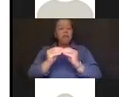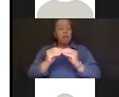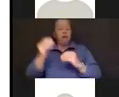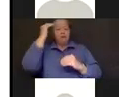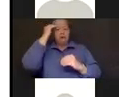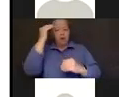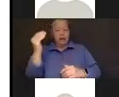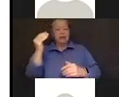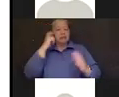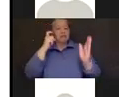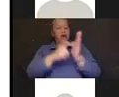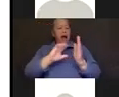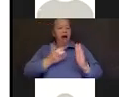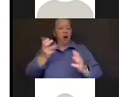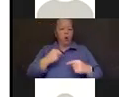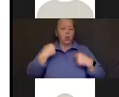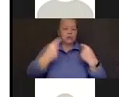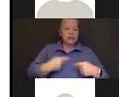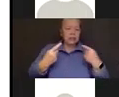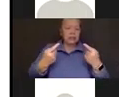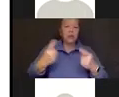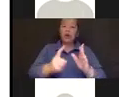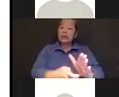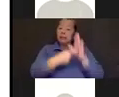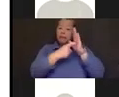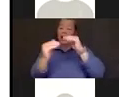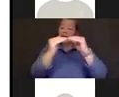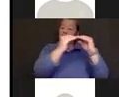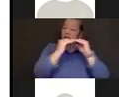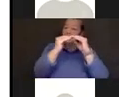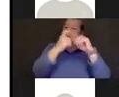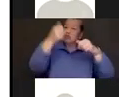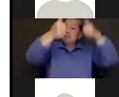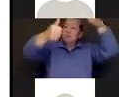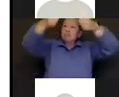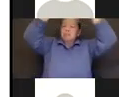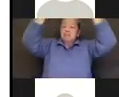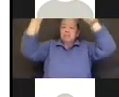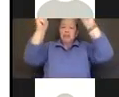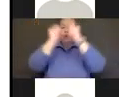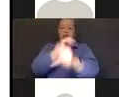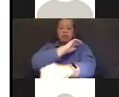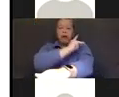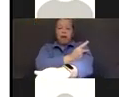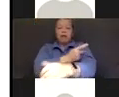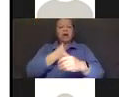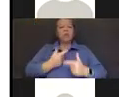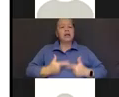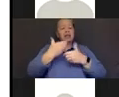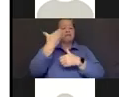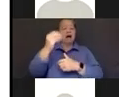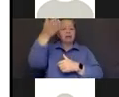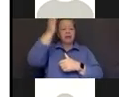own sin. It is in demanding justice of the powerful that we live out God's demands for